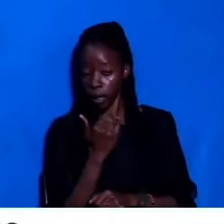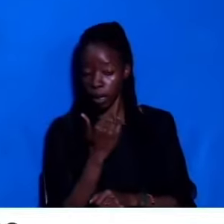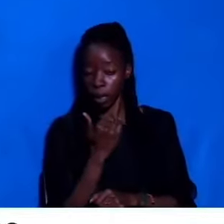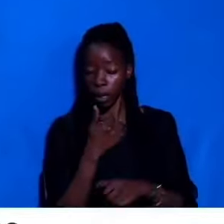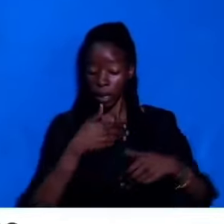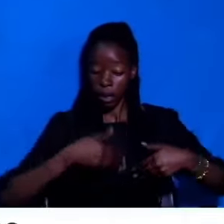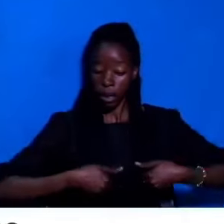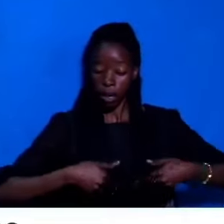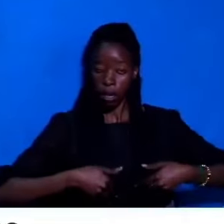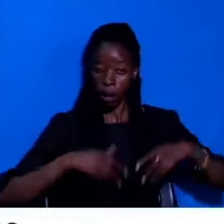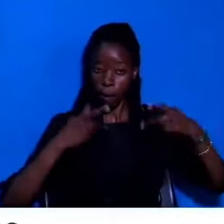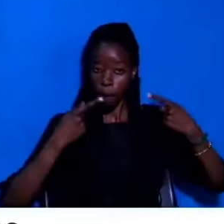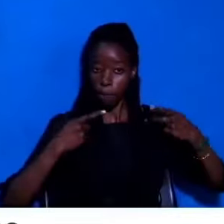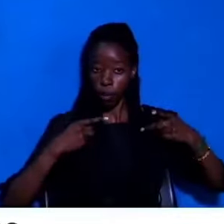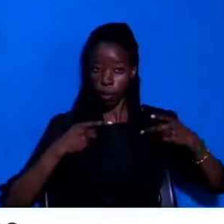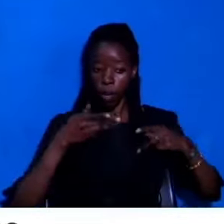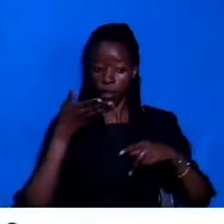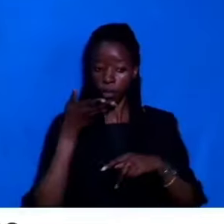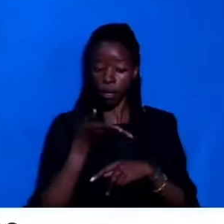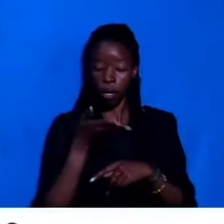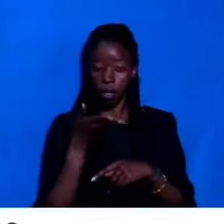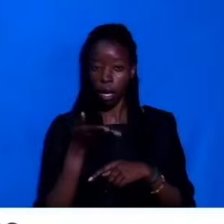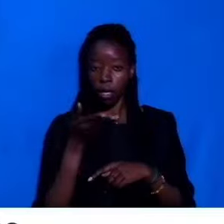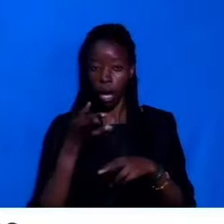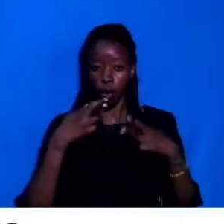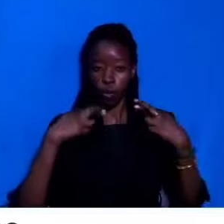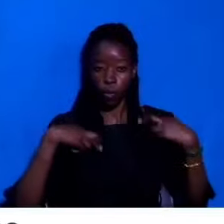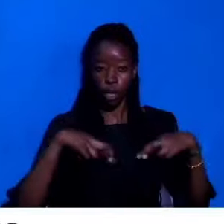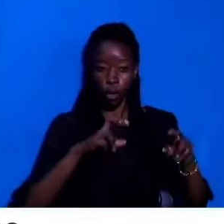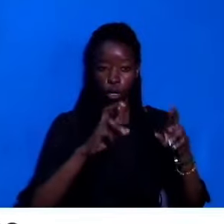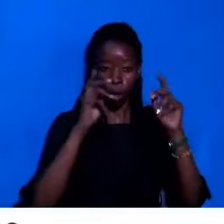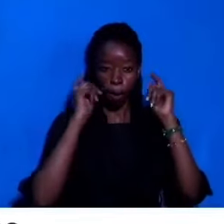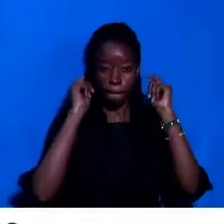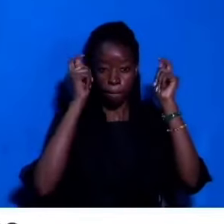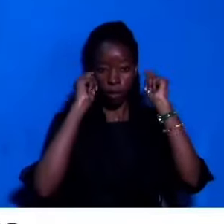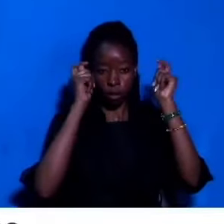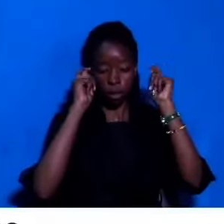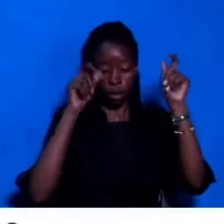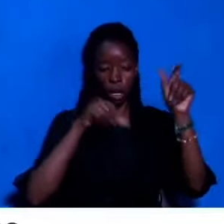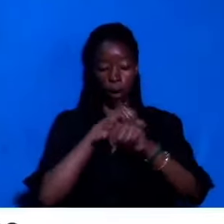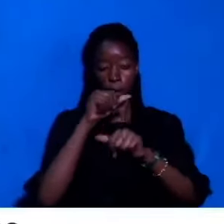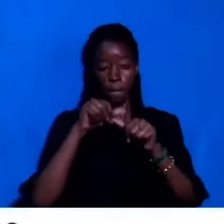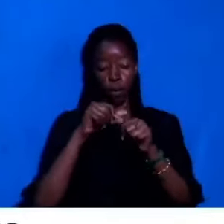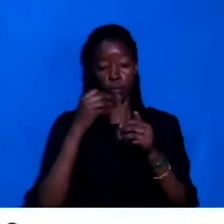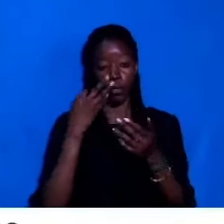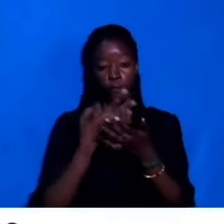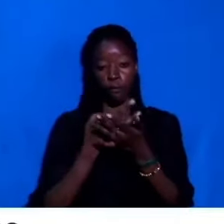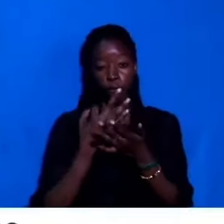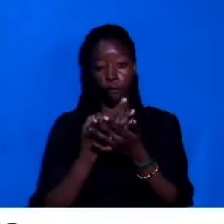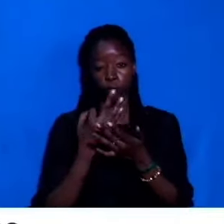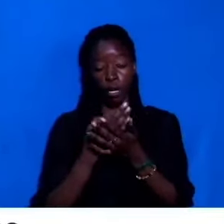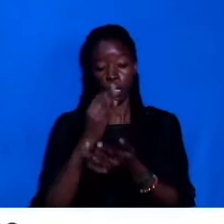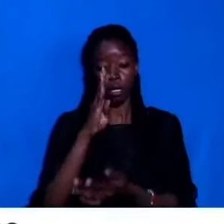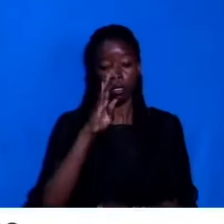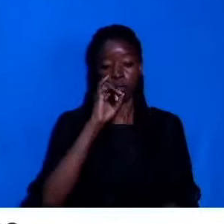in the streets protesting about the finance bill